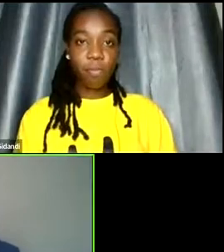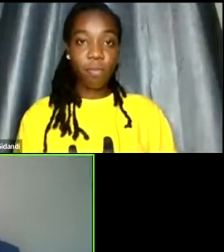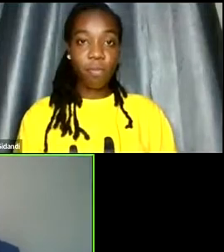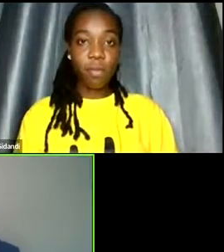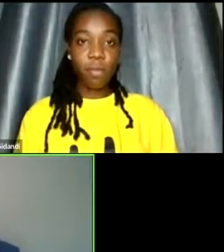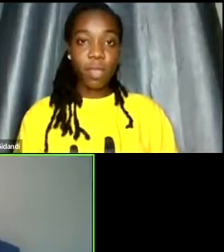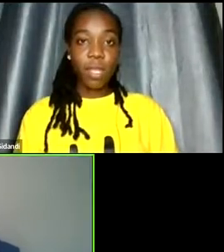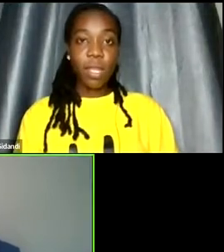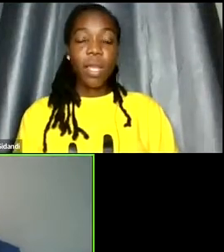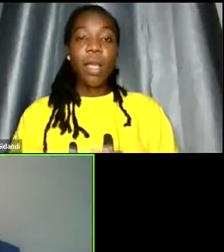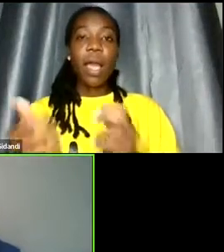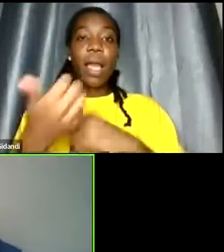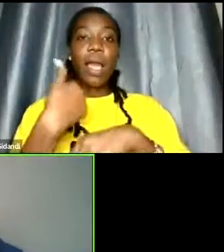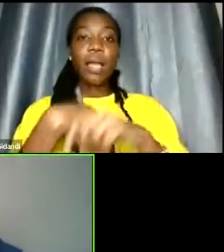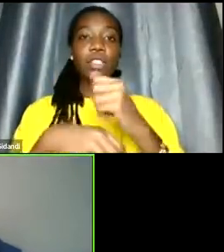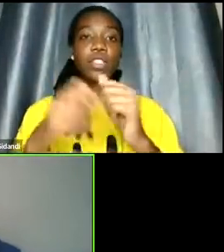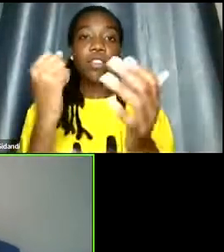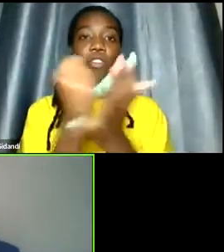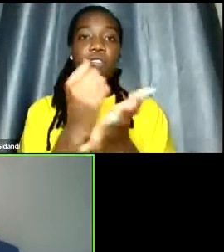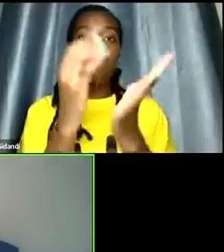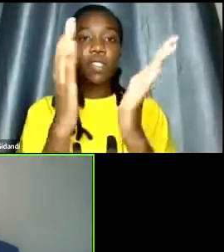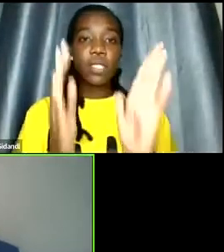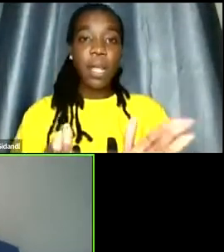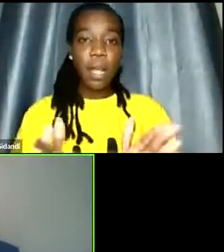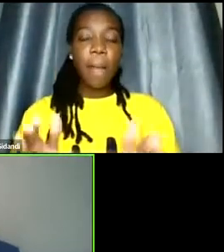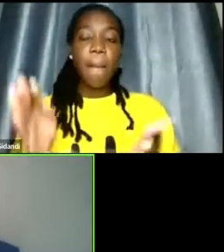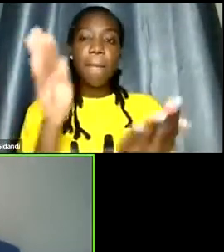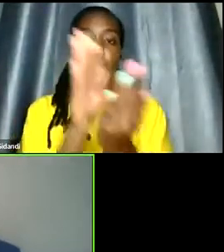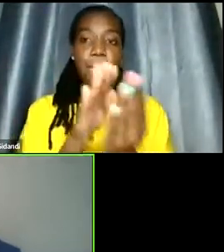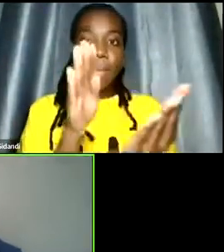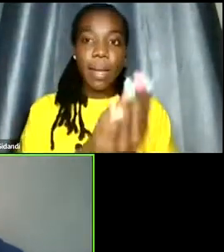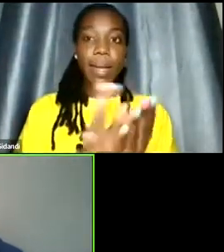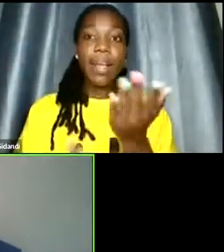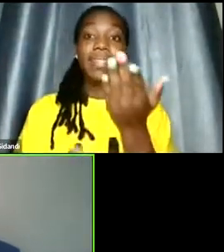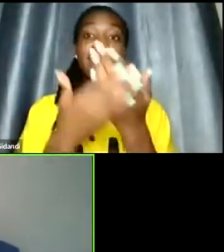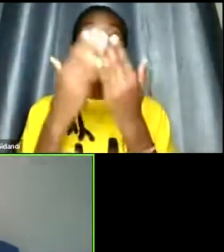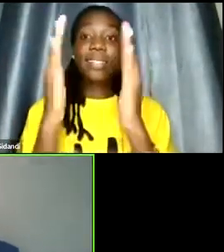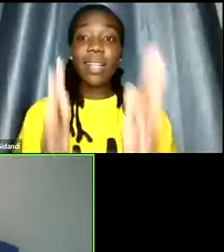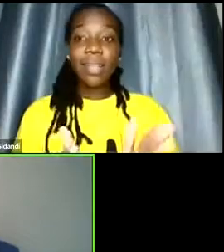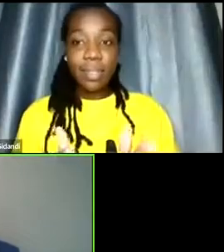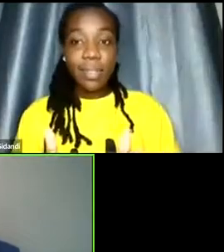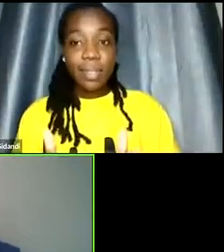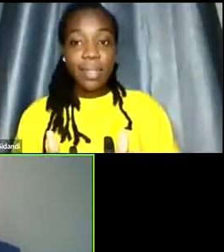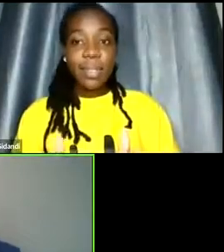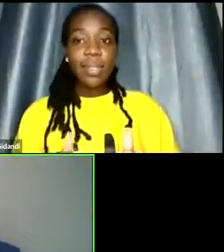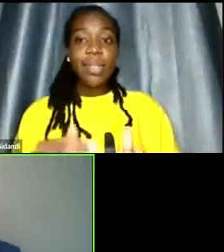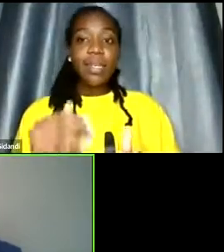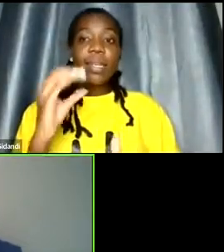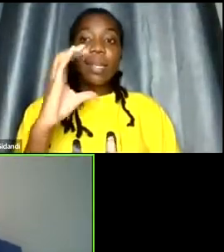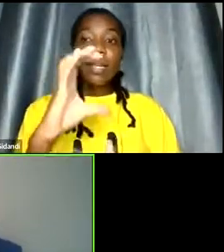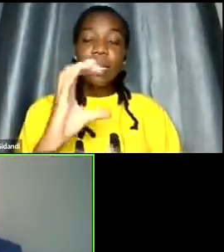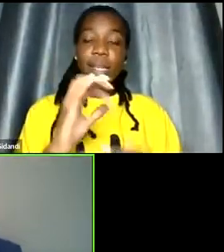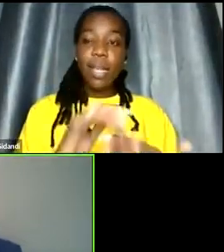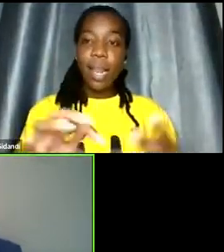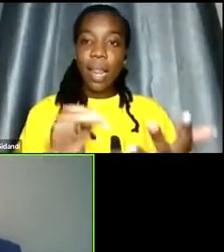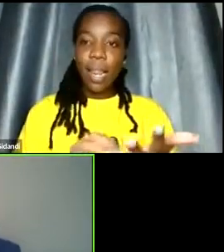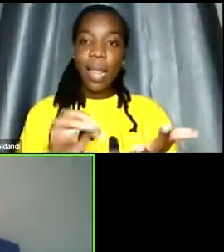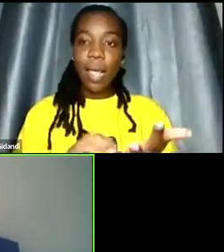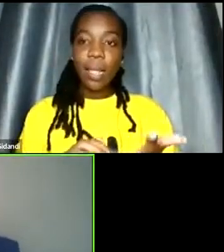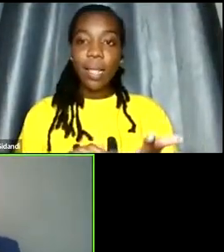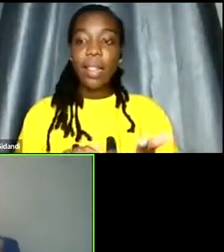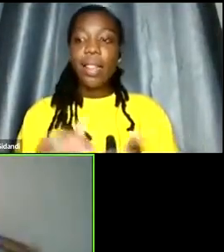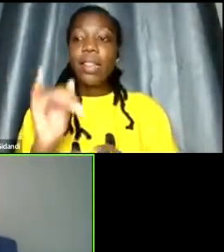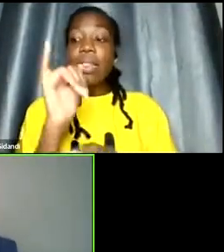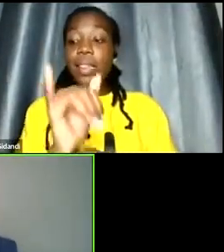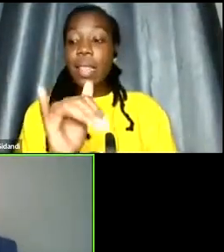officer, banking assistant, clerk, banking clerk. These are some of